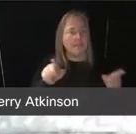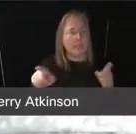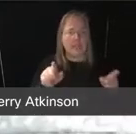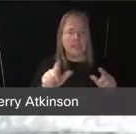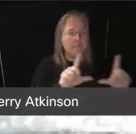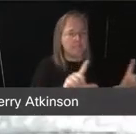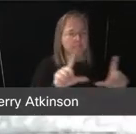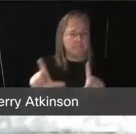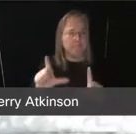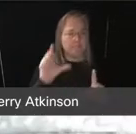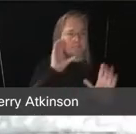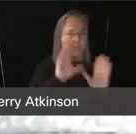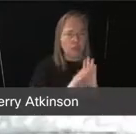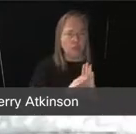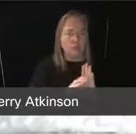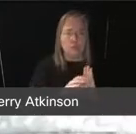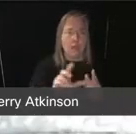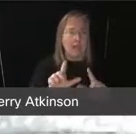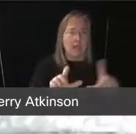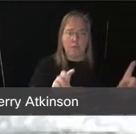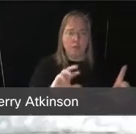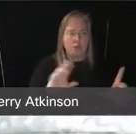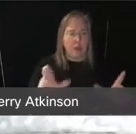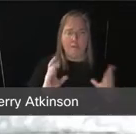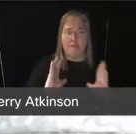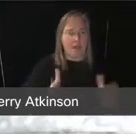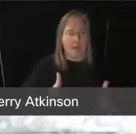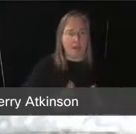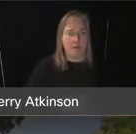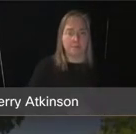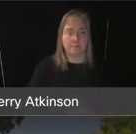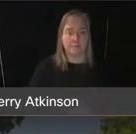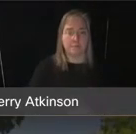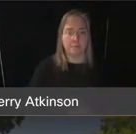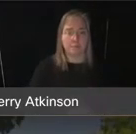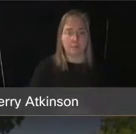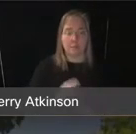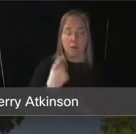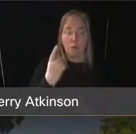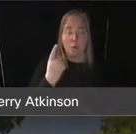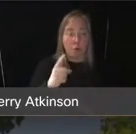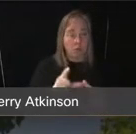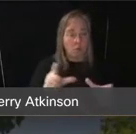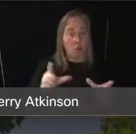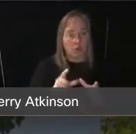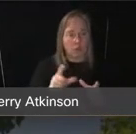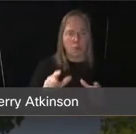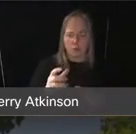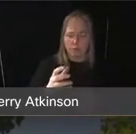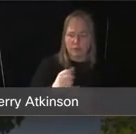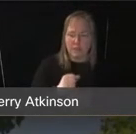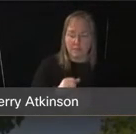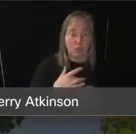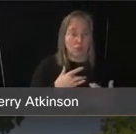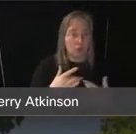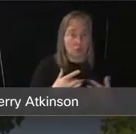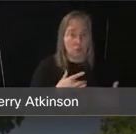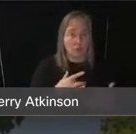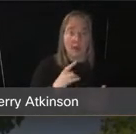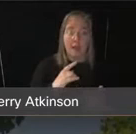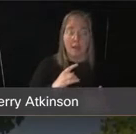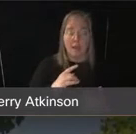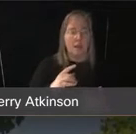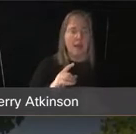screen, either the one on the left or on the right. One of the locations where we received a concern, it was actually a concern,